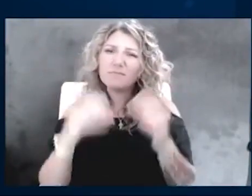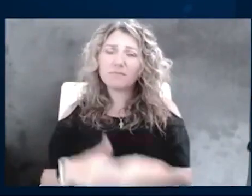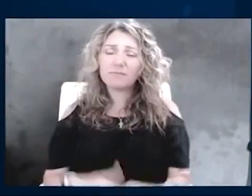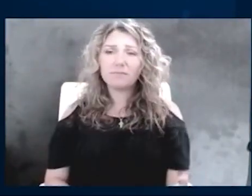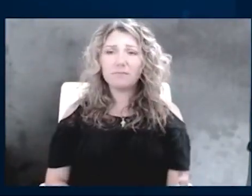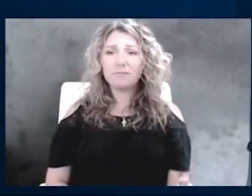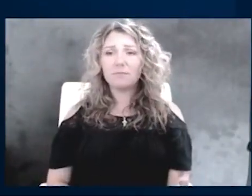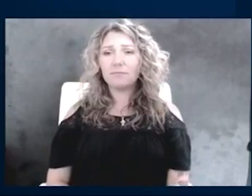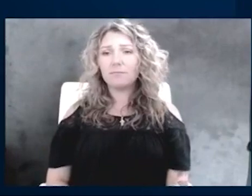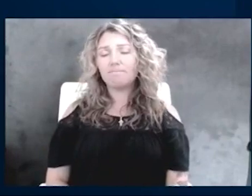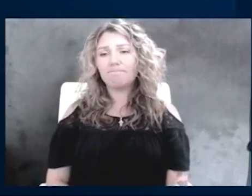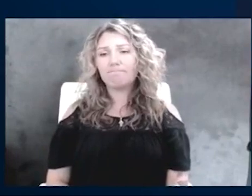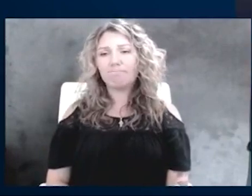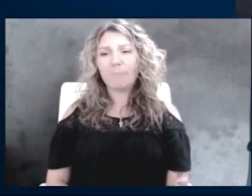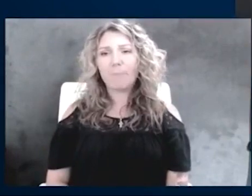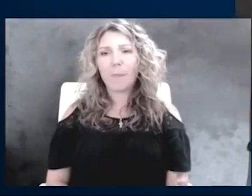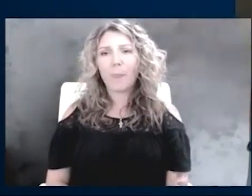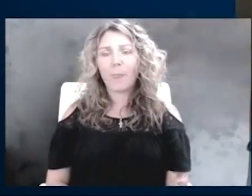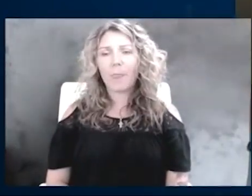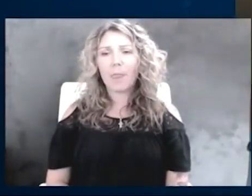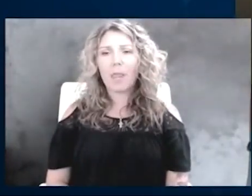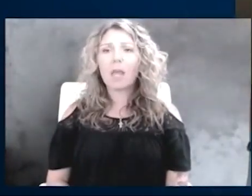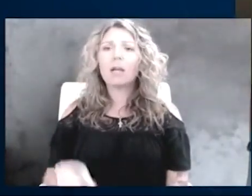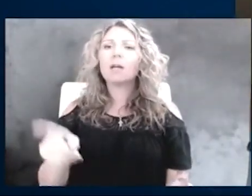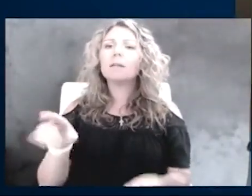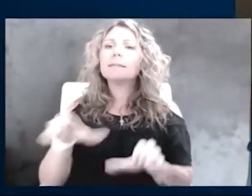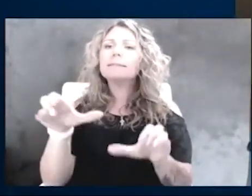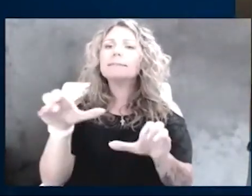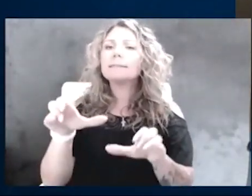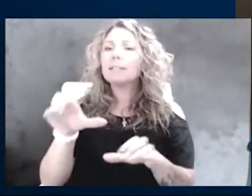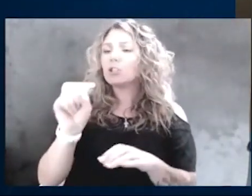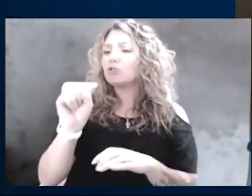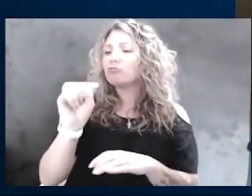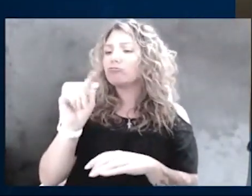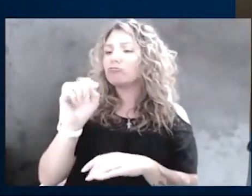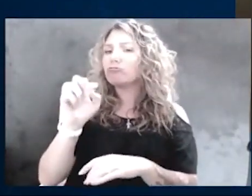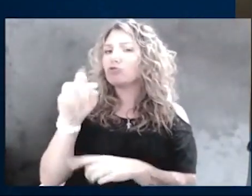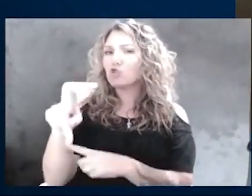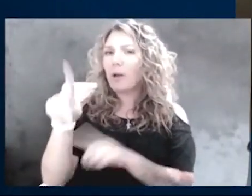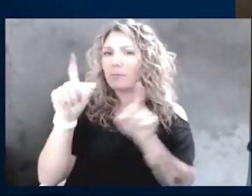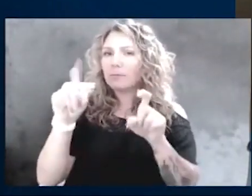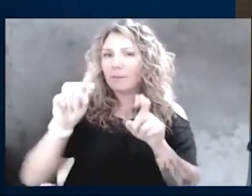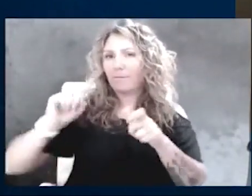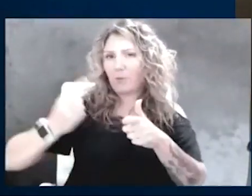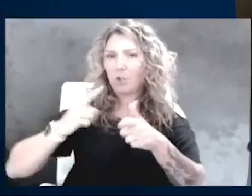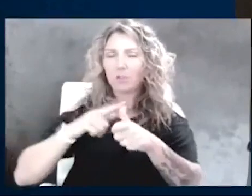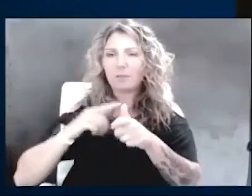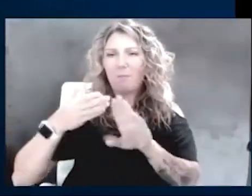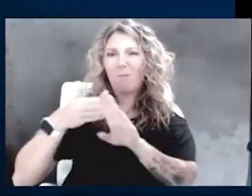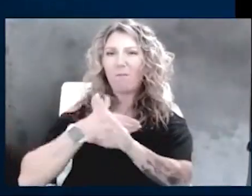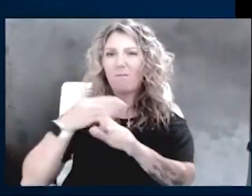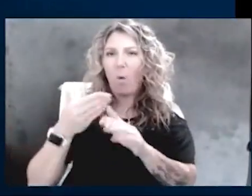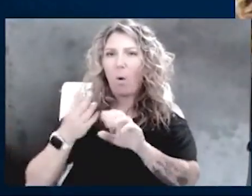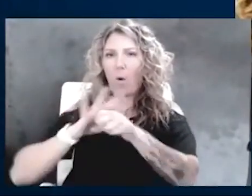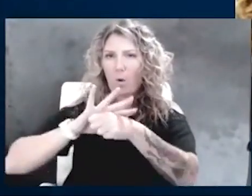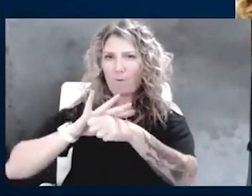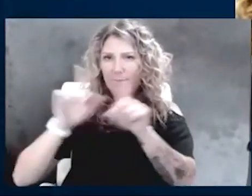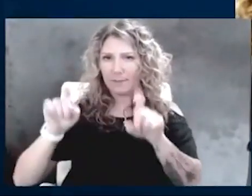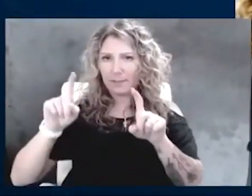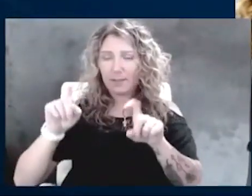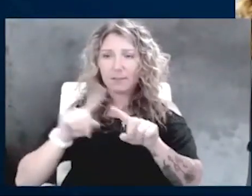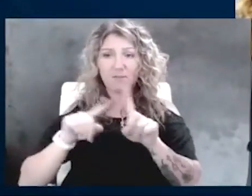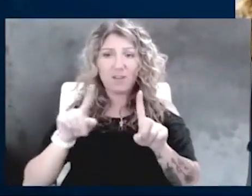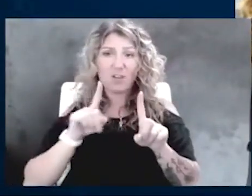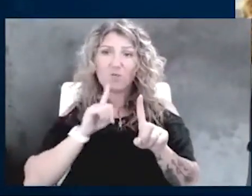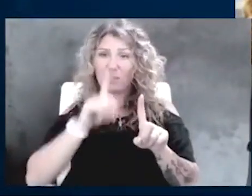They ran a strep test first to eliminate that before we did a COVID test. But really left it up to me whether